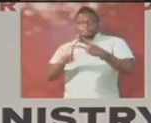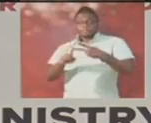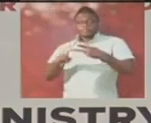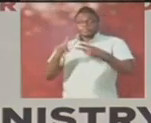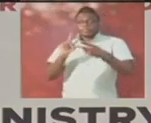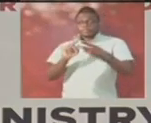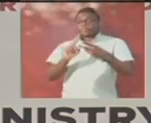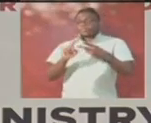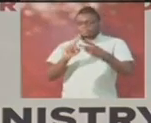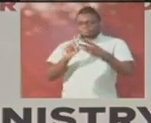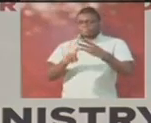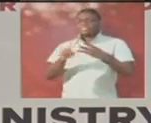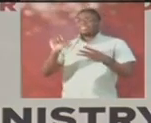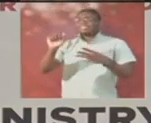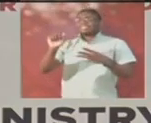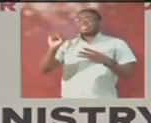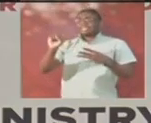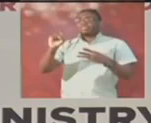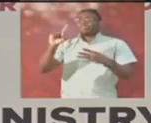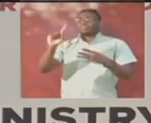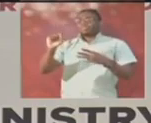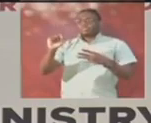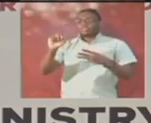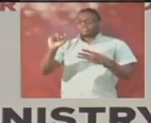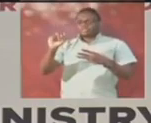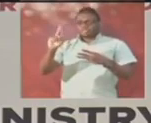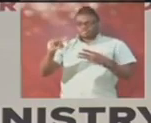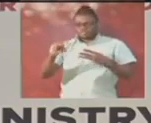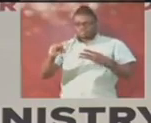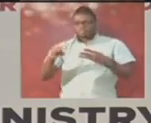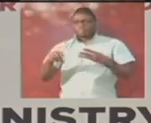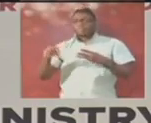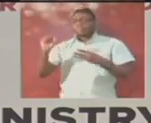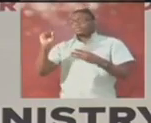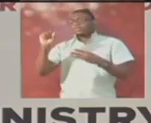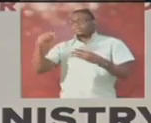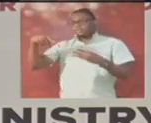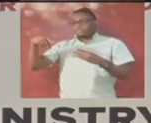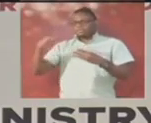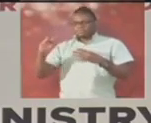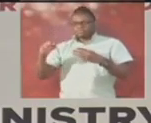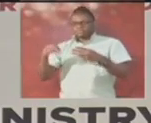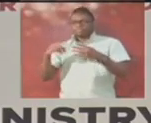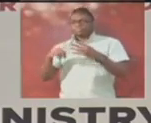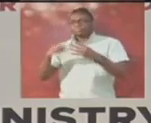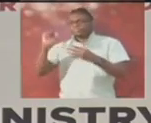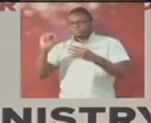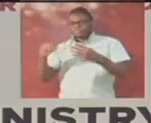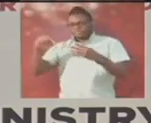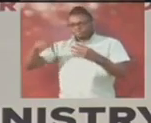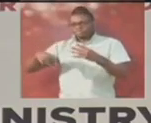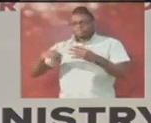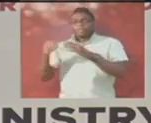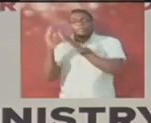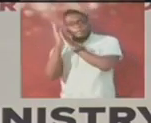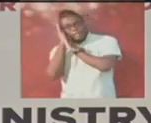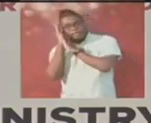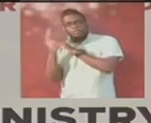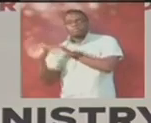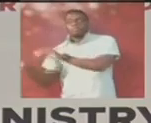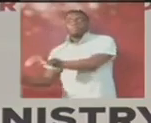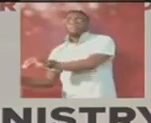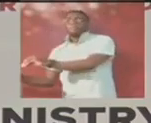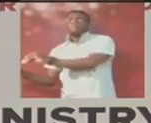Point Fortin Hospital, from ward level beds to ICU level beds to HDU level beds, based on the level